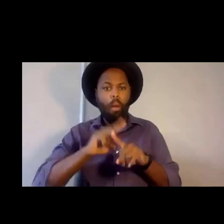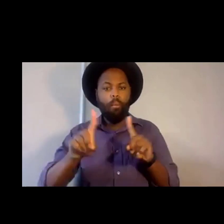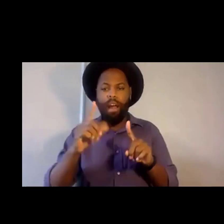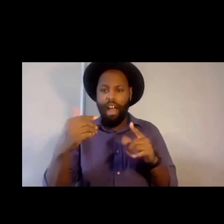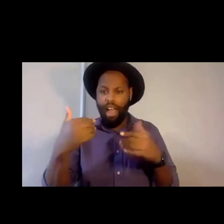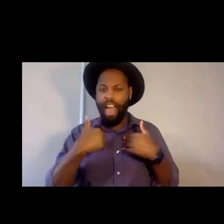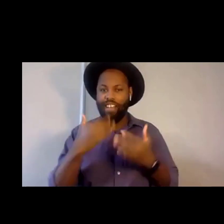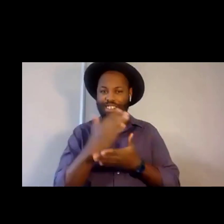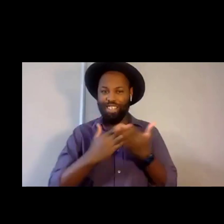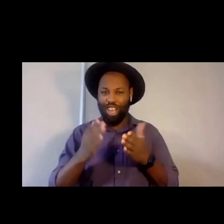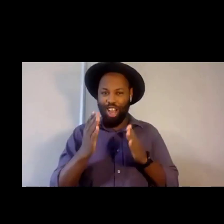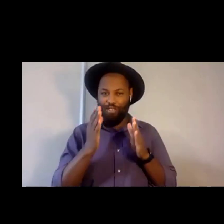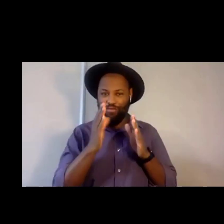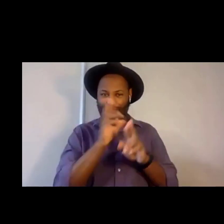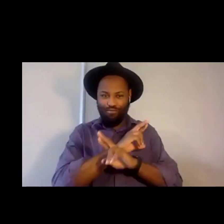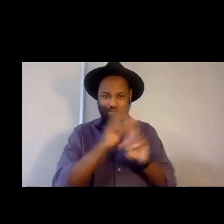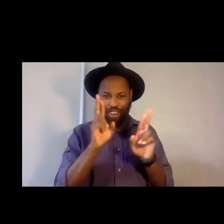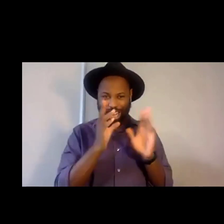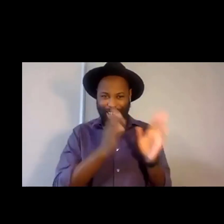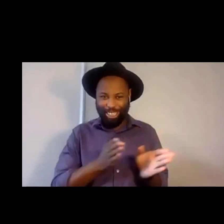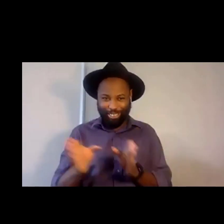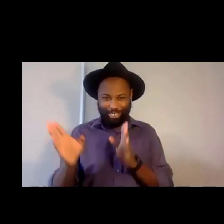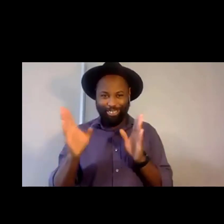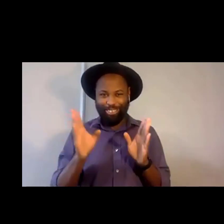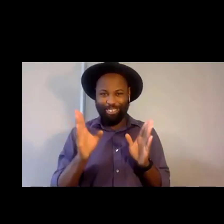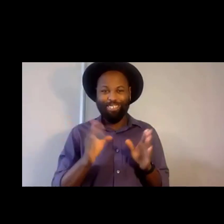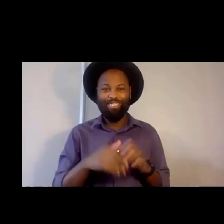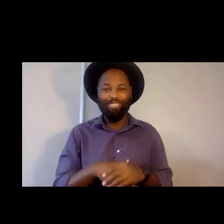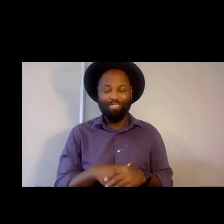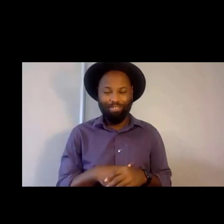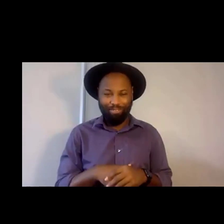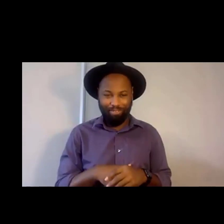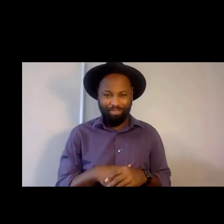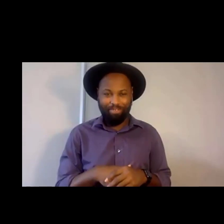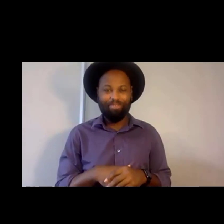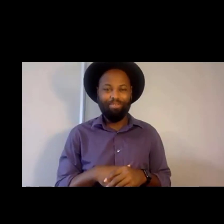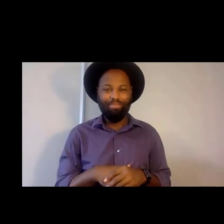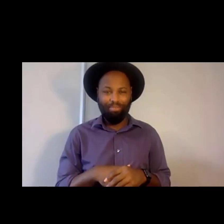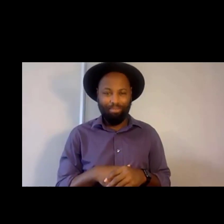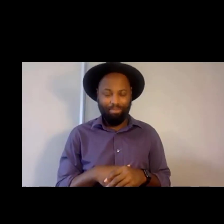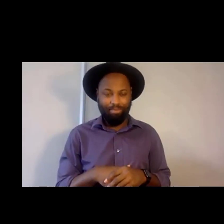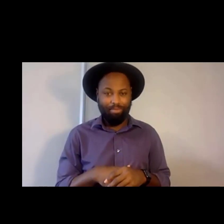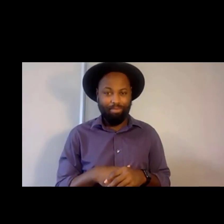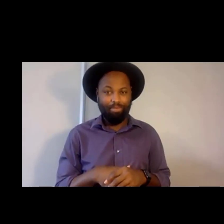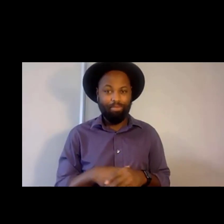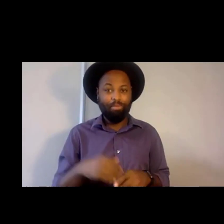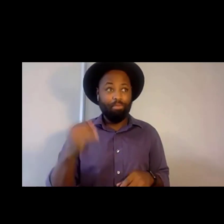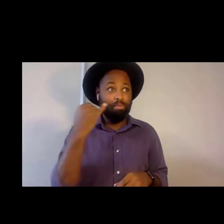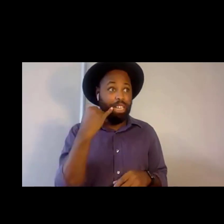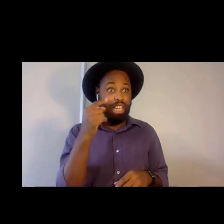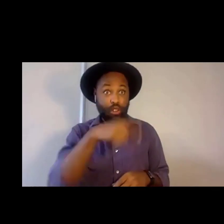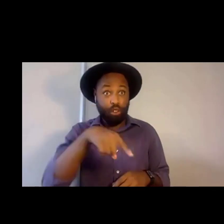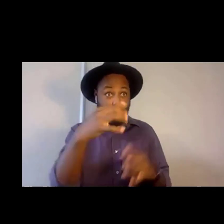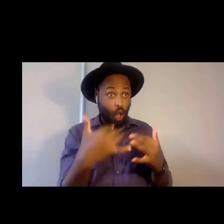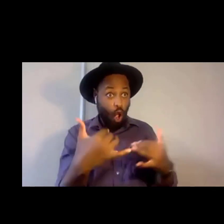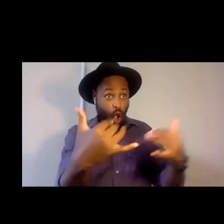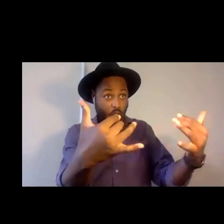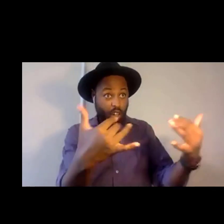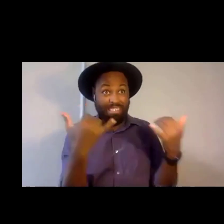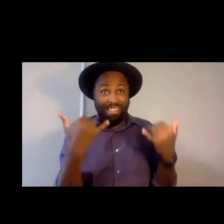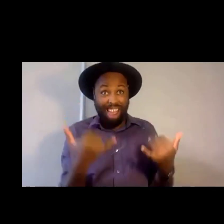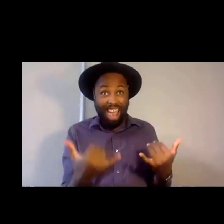prepared just in case this was going to happen. But please, others in the audience, please feel free to include